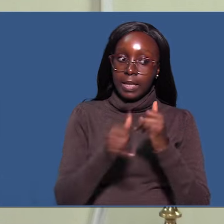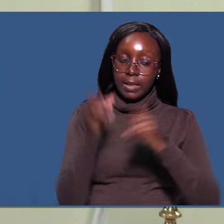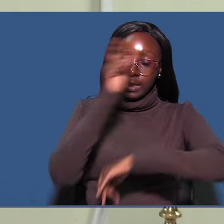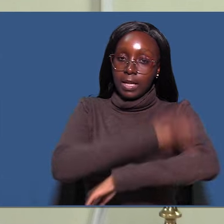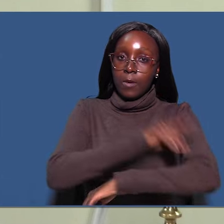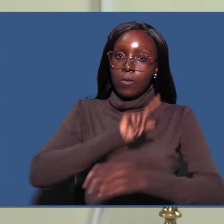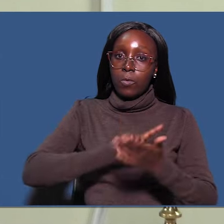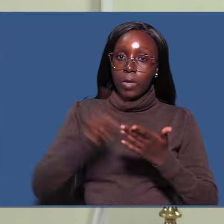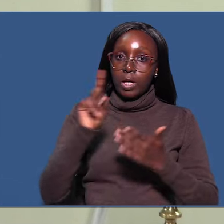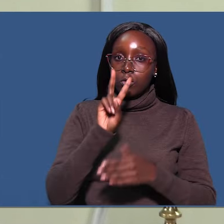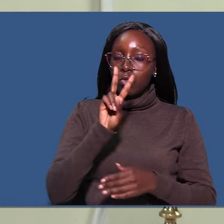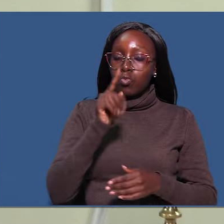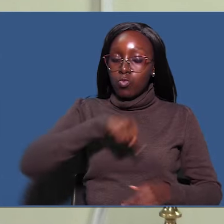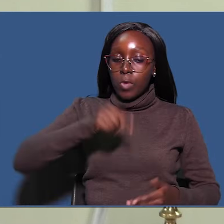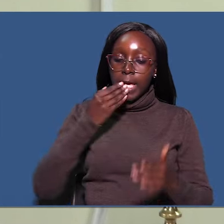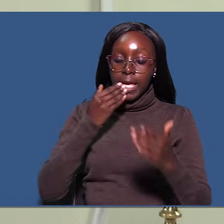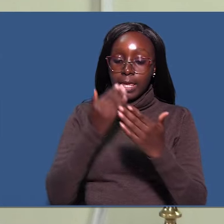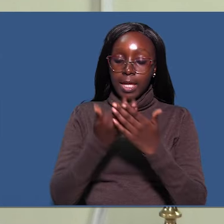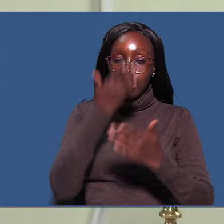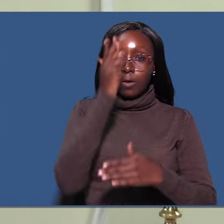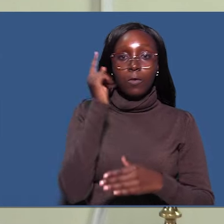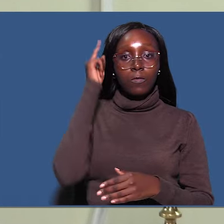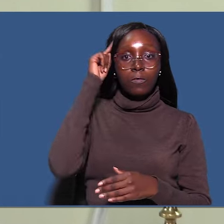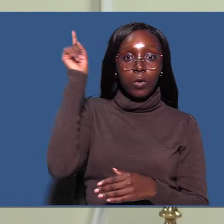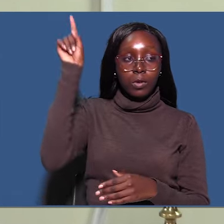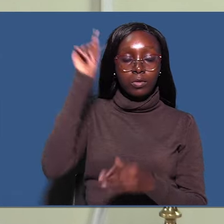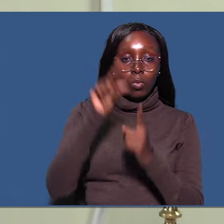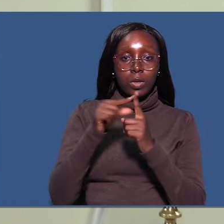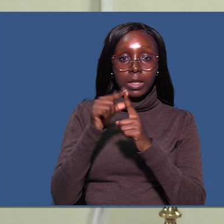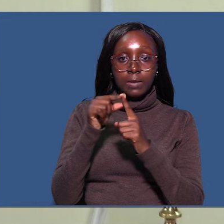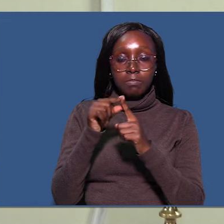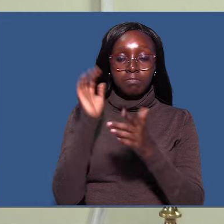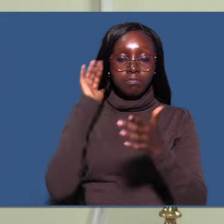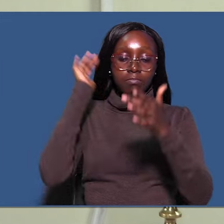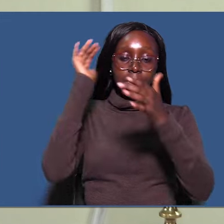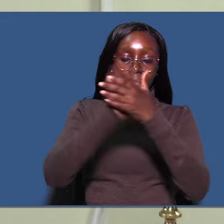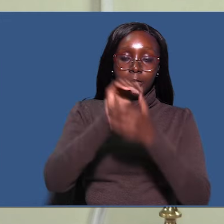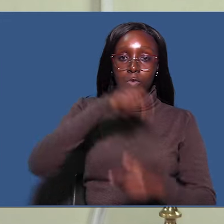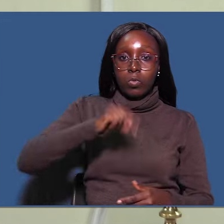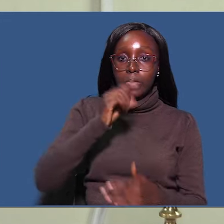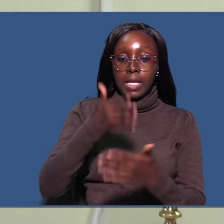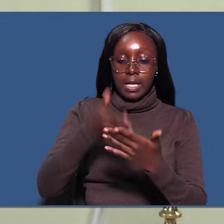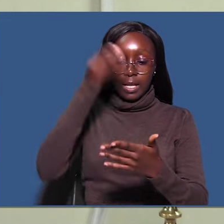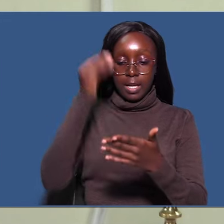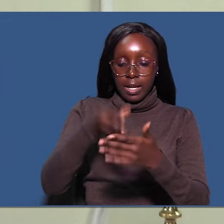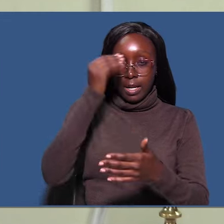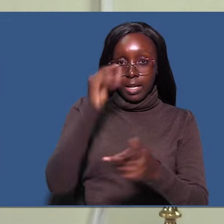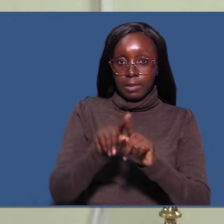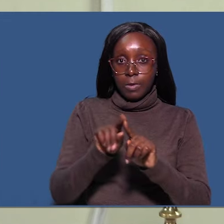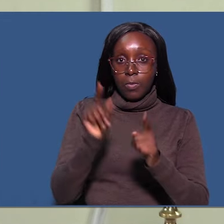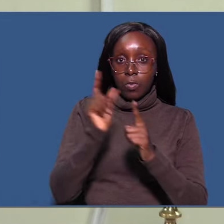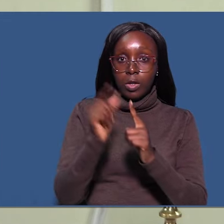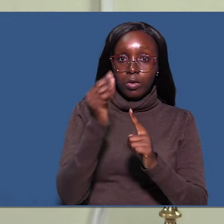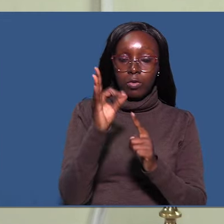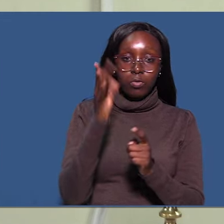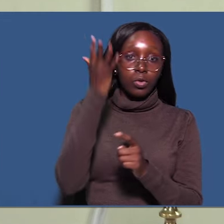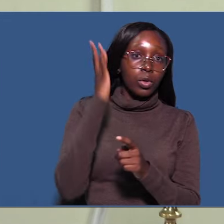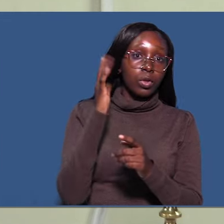we want to thank the Lord for his word, and I believe that we are learning and that the word of God has continued